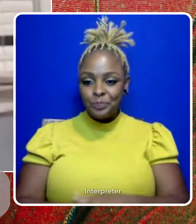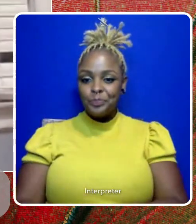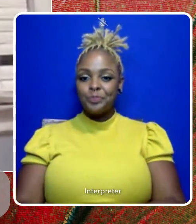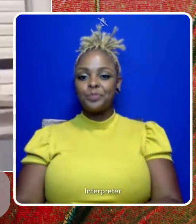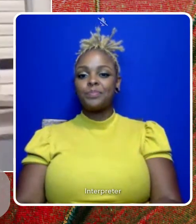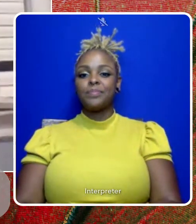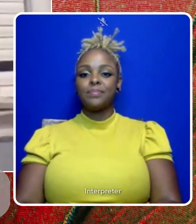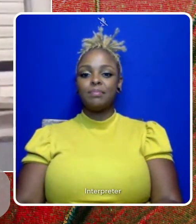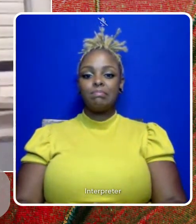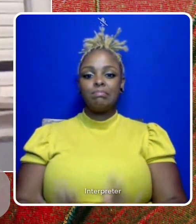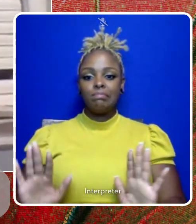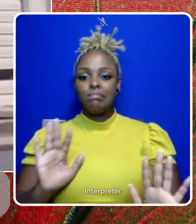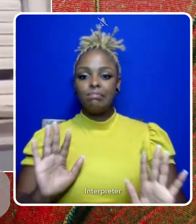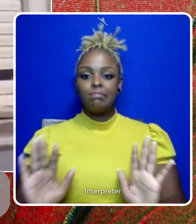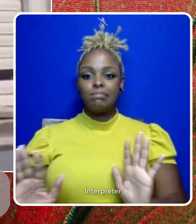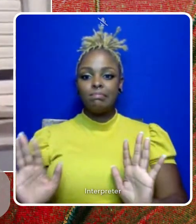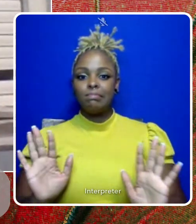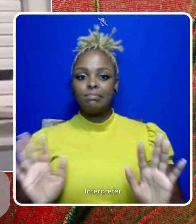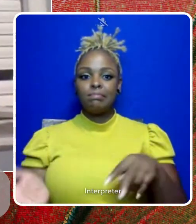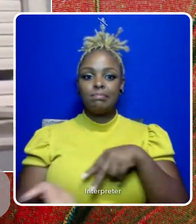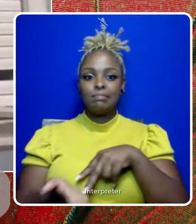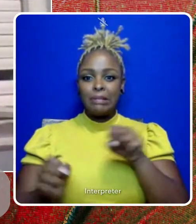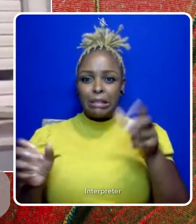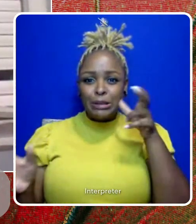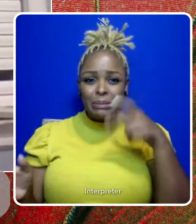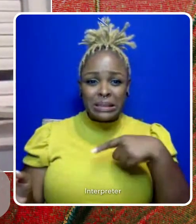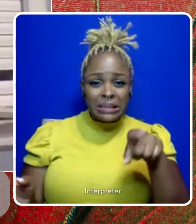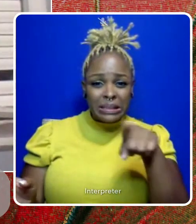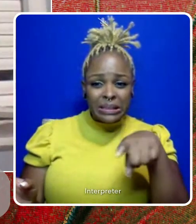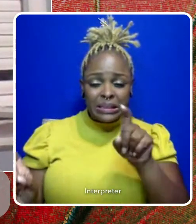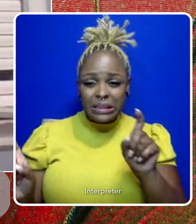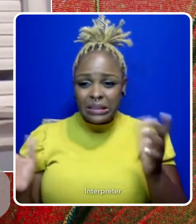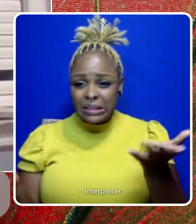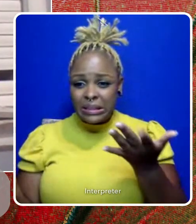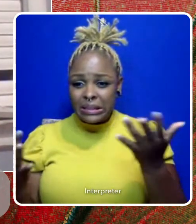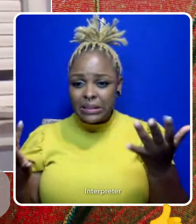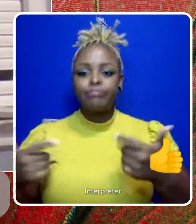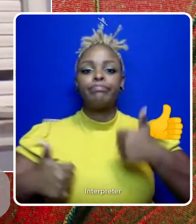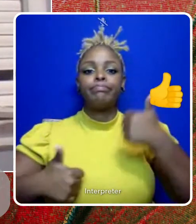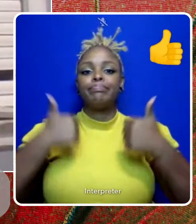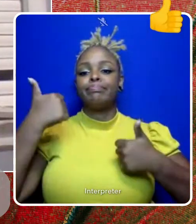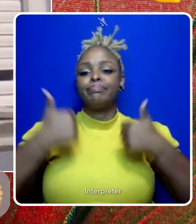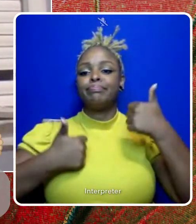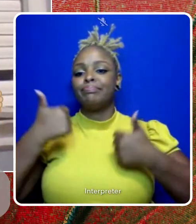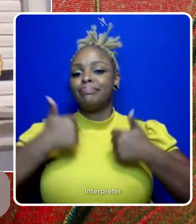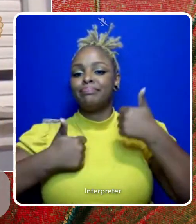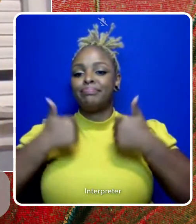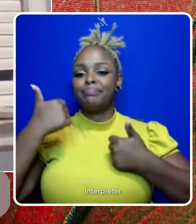Can y'all hear me? Mic check, 1, 2. Okay.